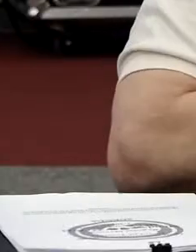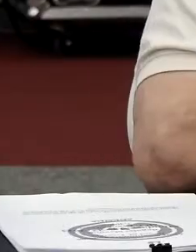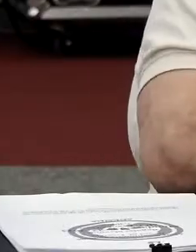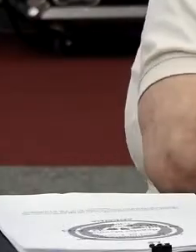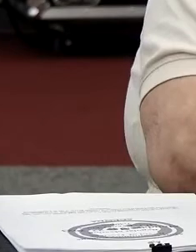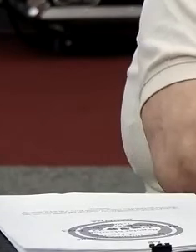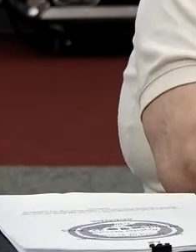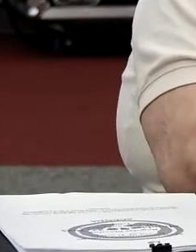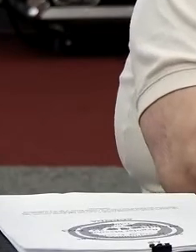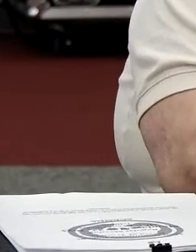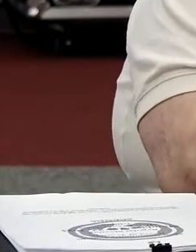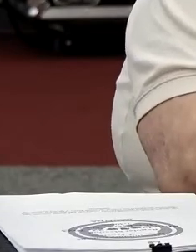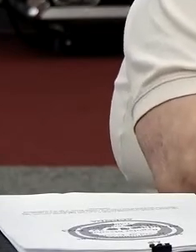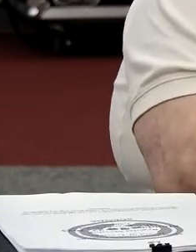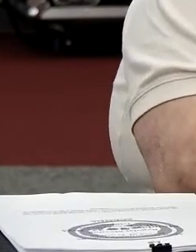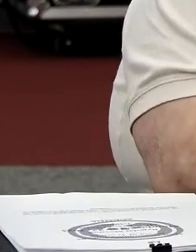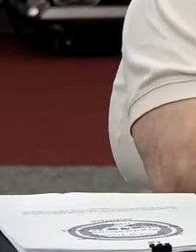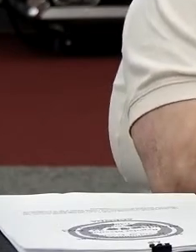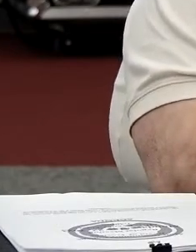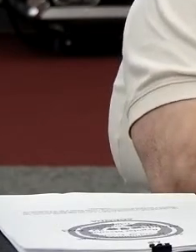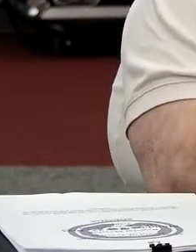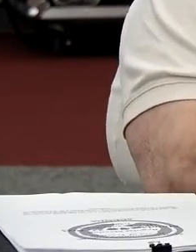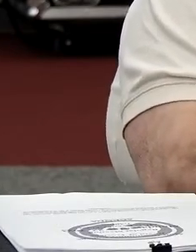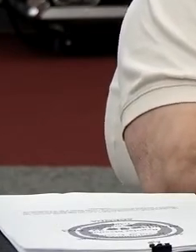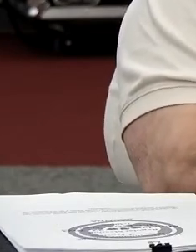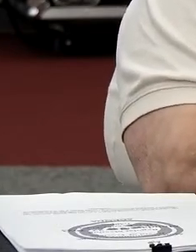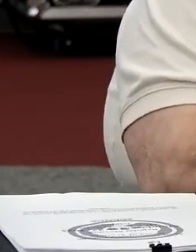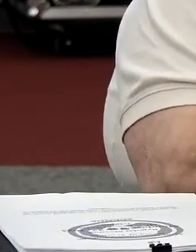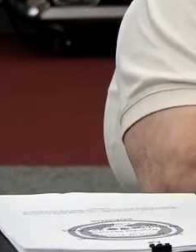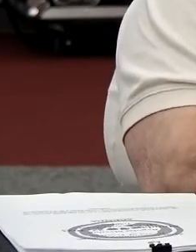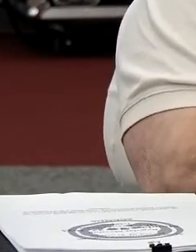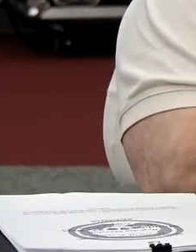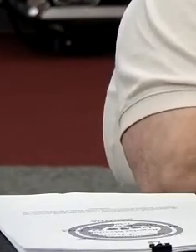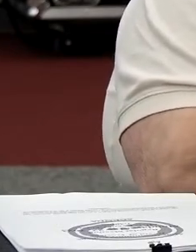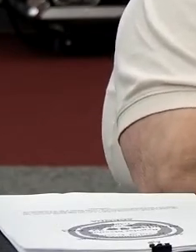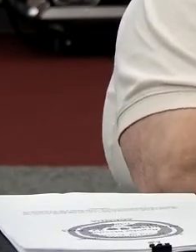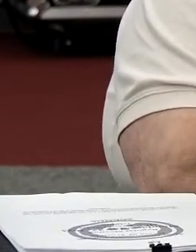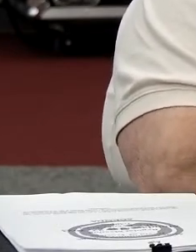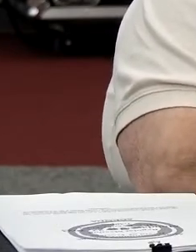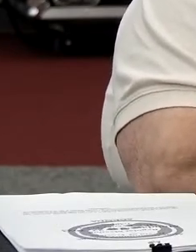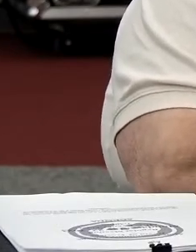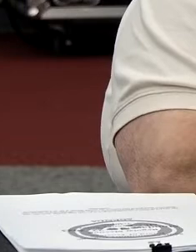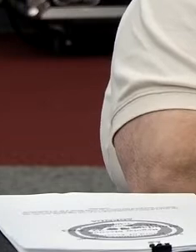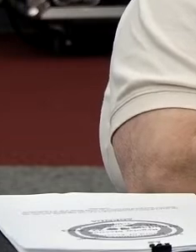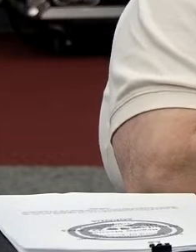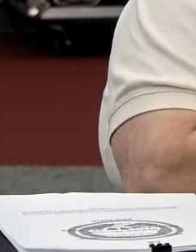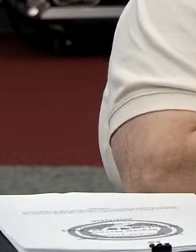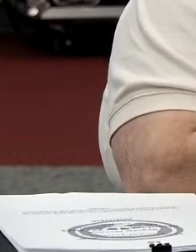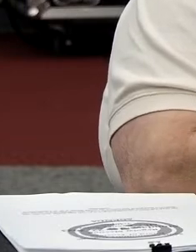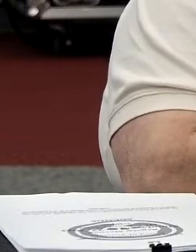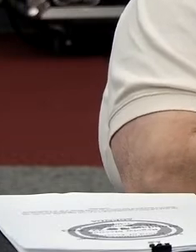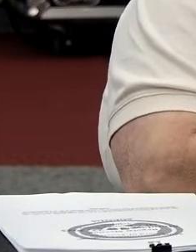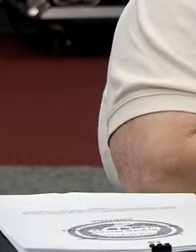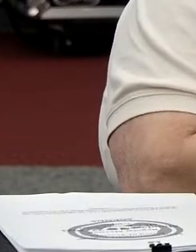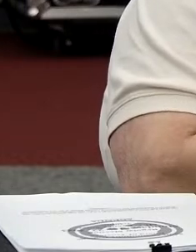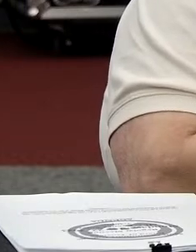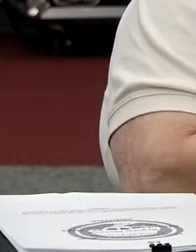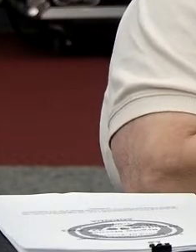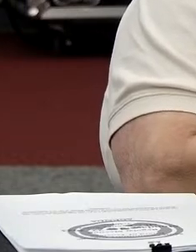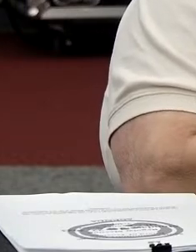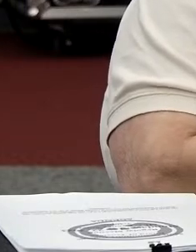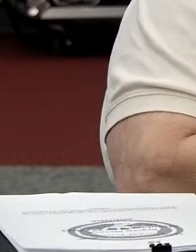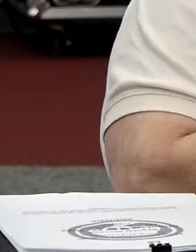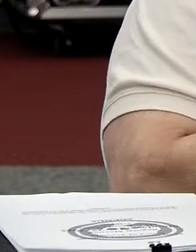is 3.4 talks to legal counsel shall not provide personal or legal